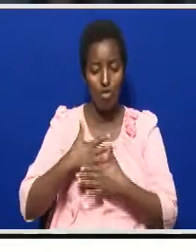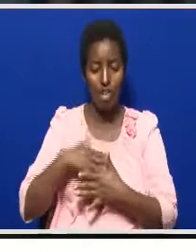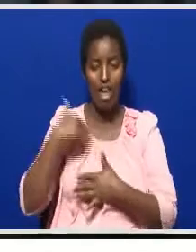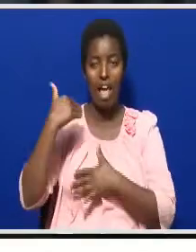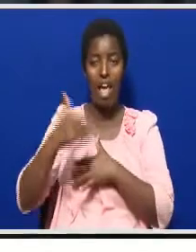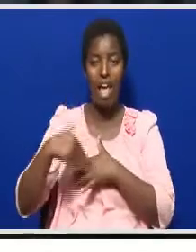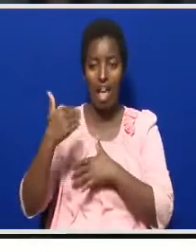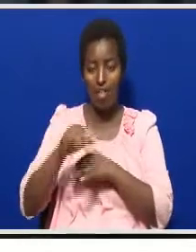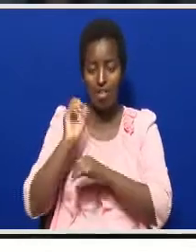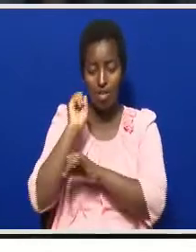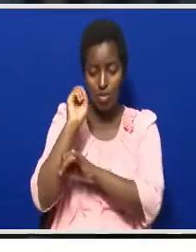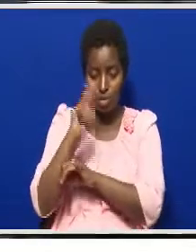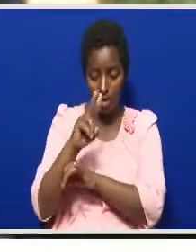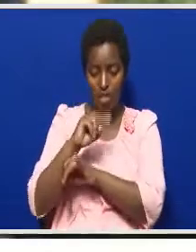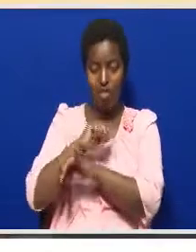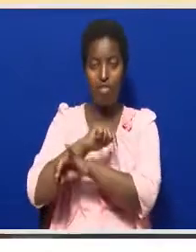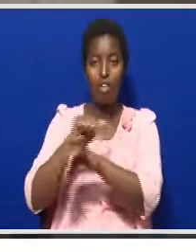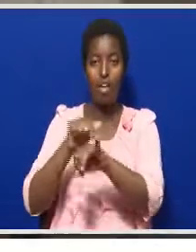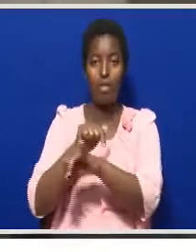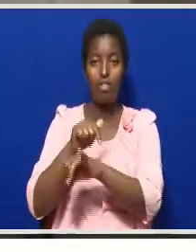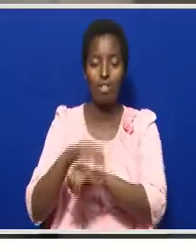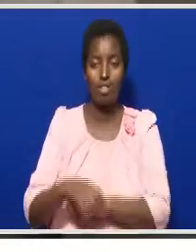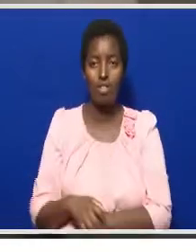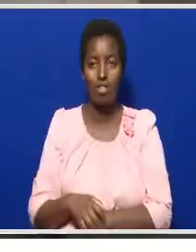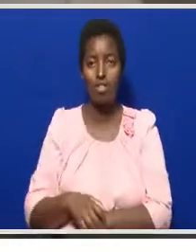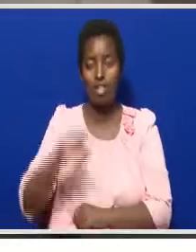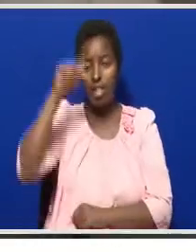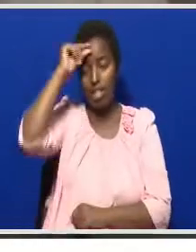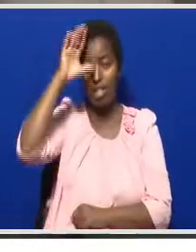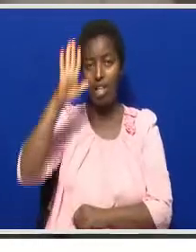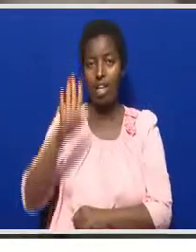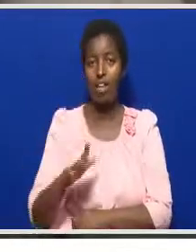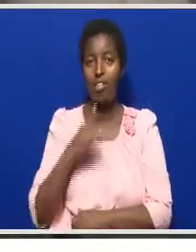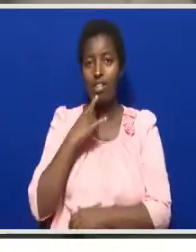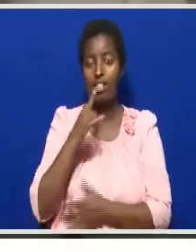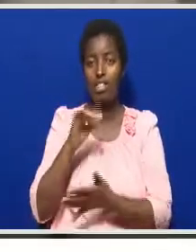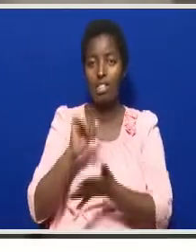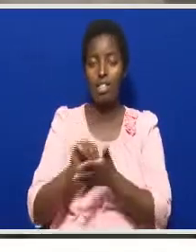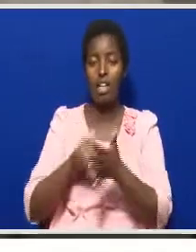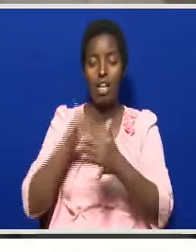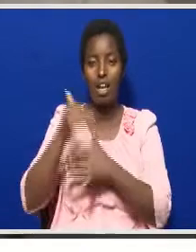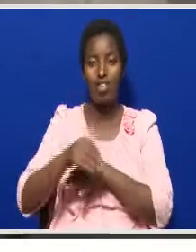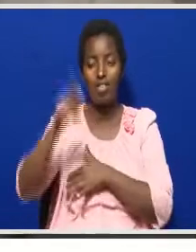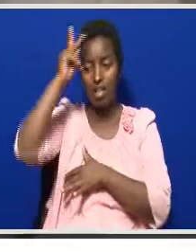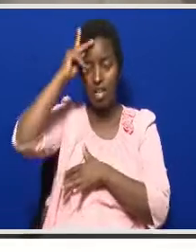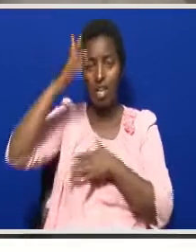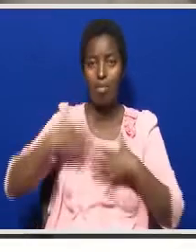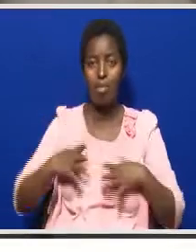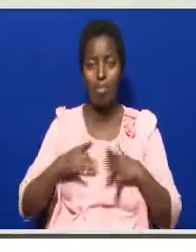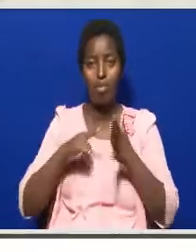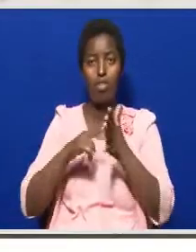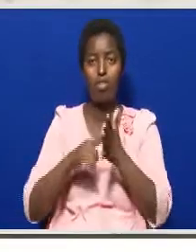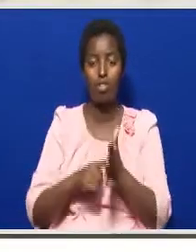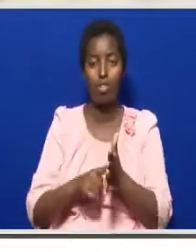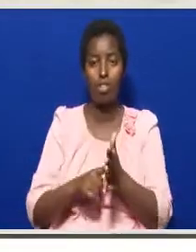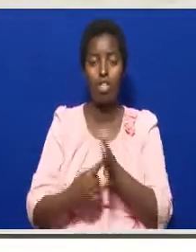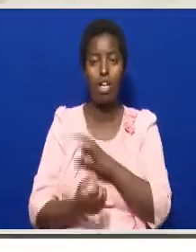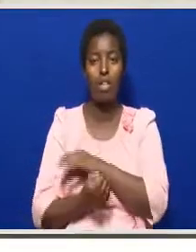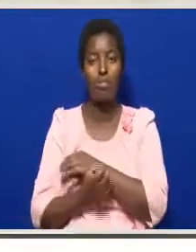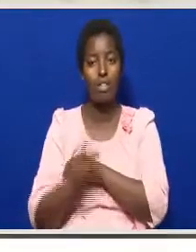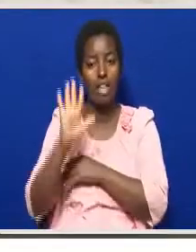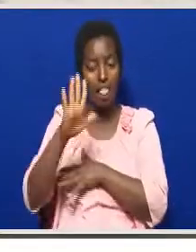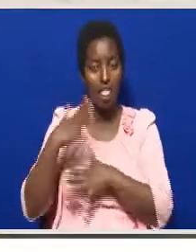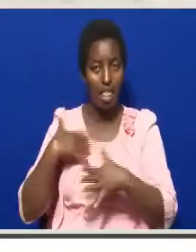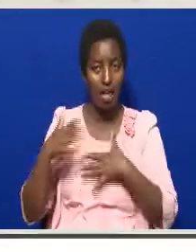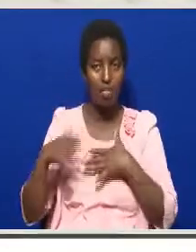12 hours. Governor James Nyoro made the remark after Kiambu residents showed up and expressed their